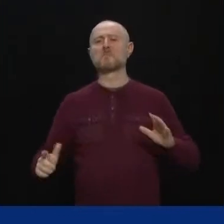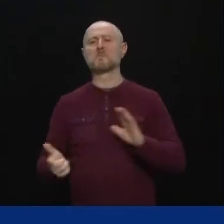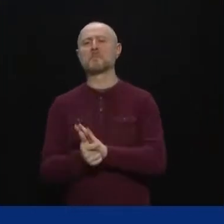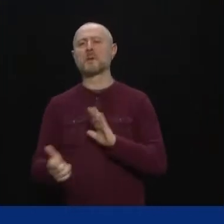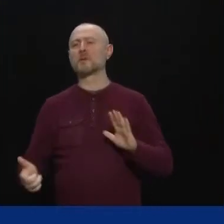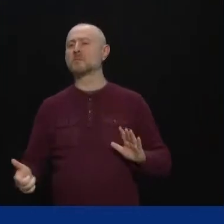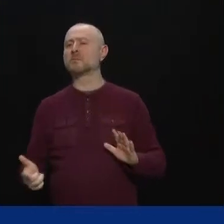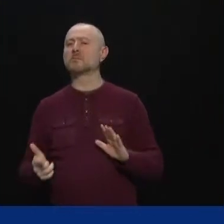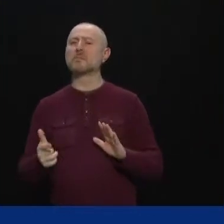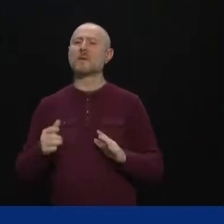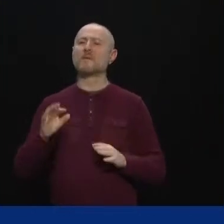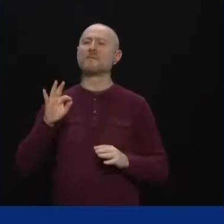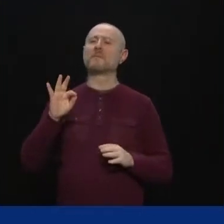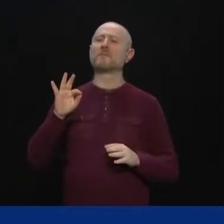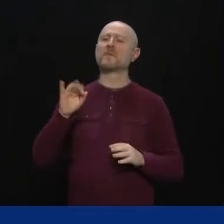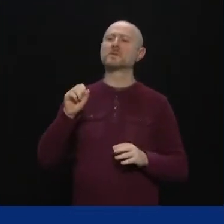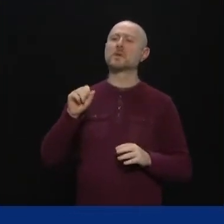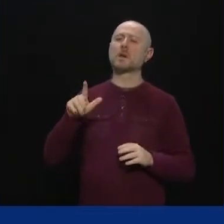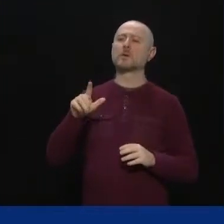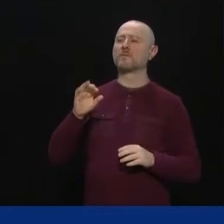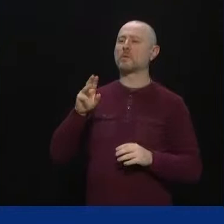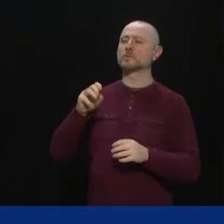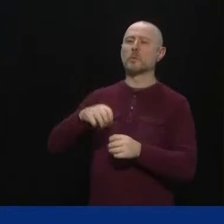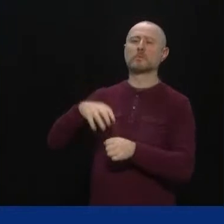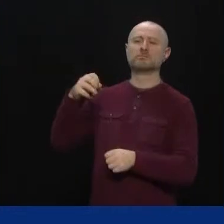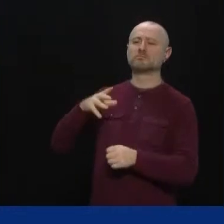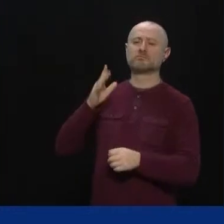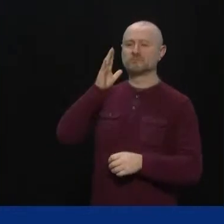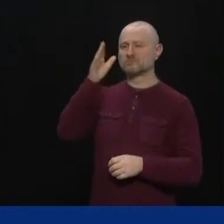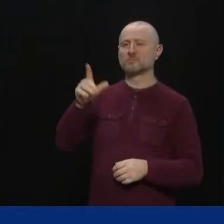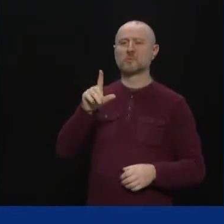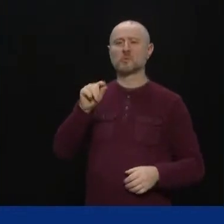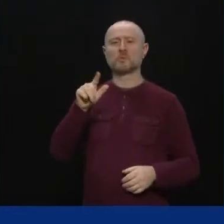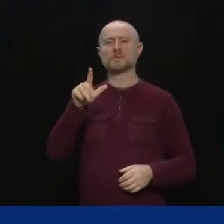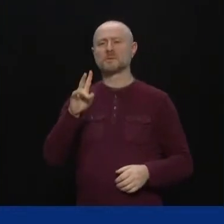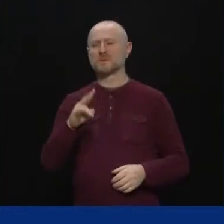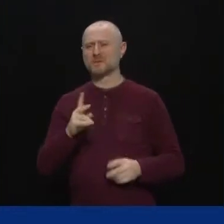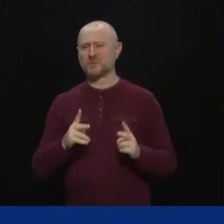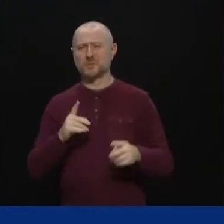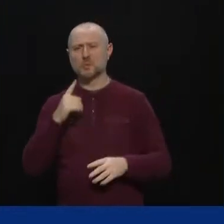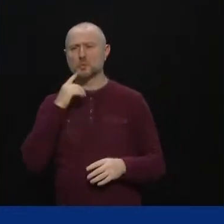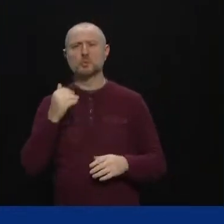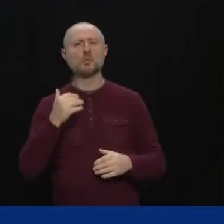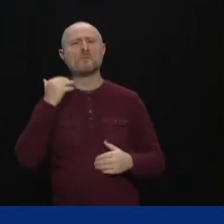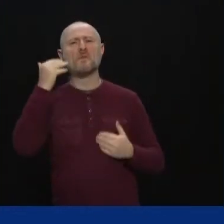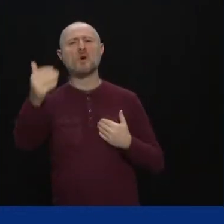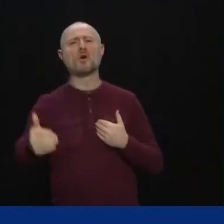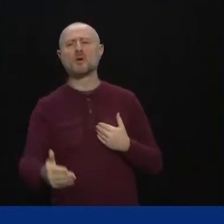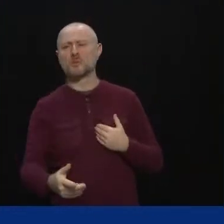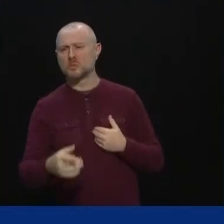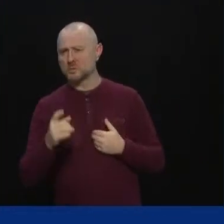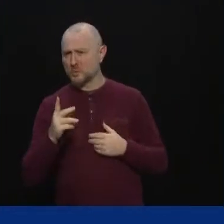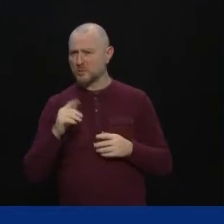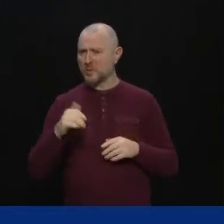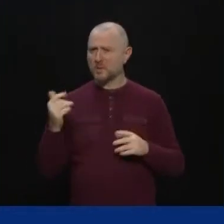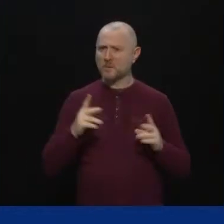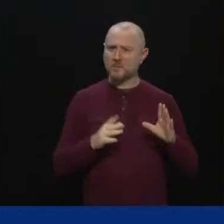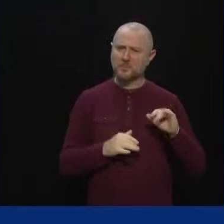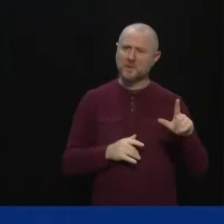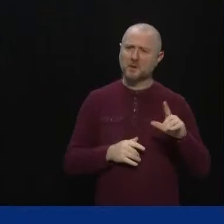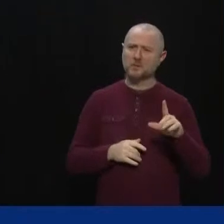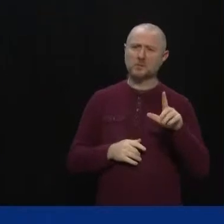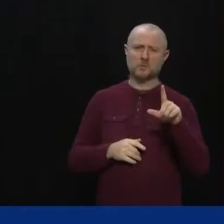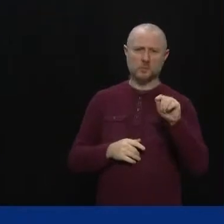2027 is way too far off. Are you open to moving up that date? Like, I know there's a legislative bill that would do it by 2023, I believe. Is that something that you would